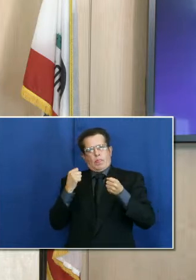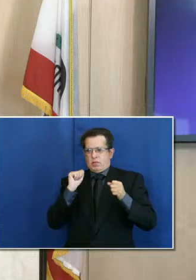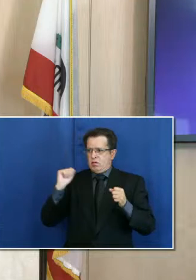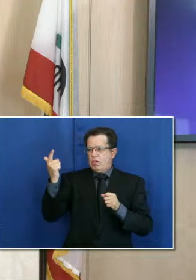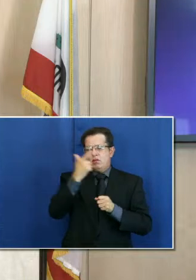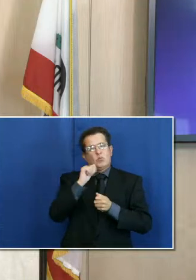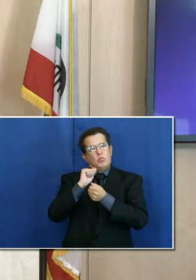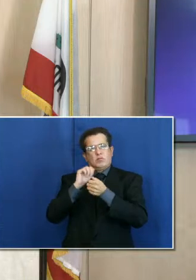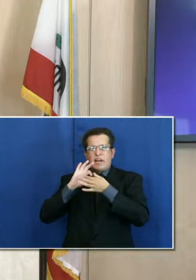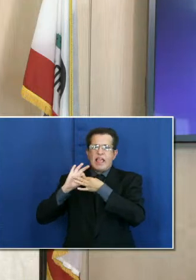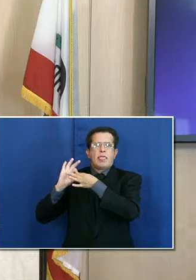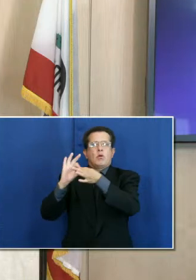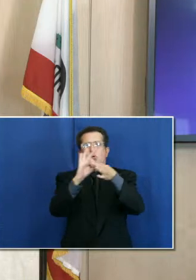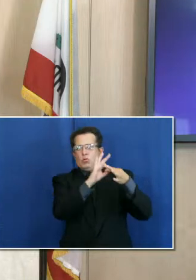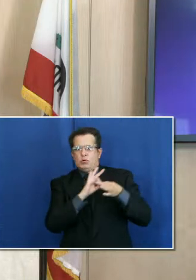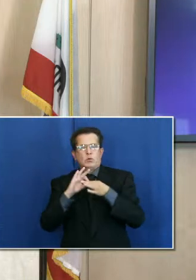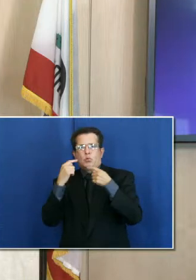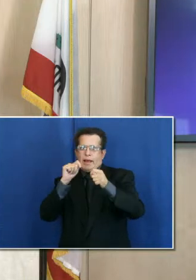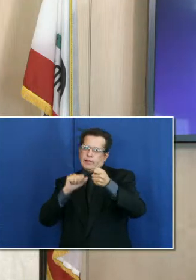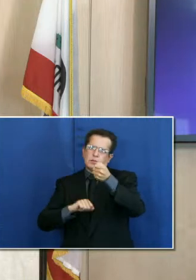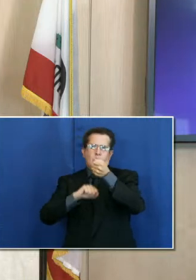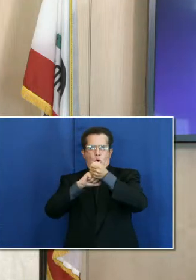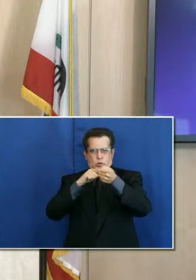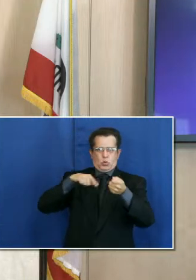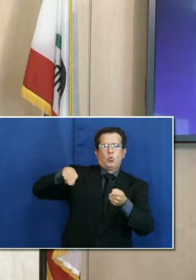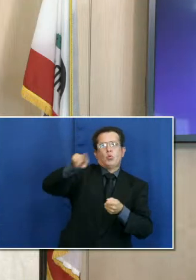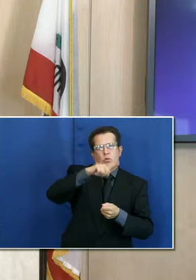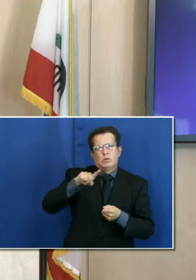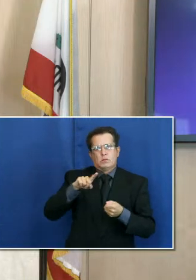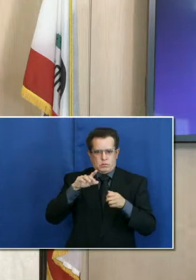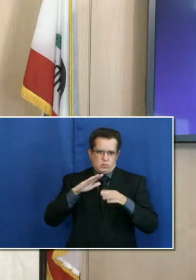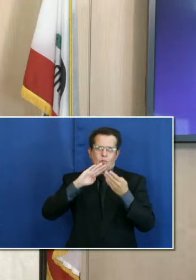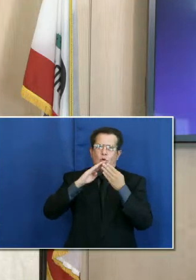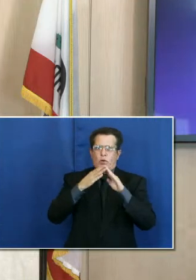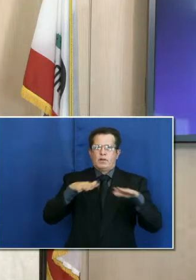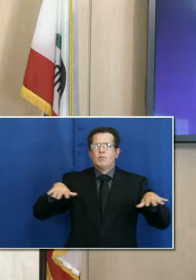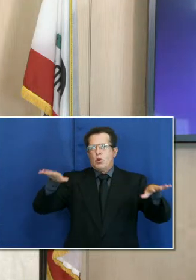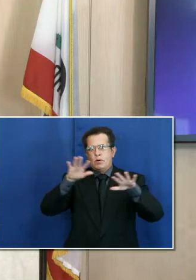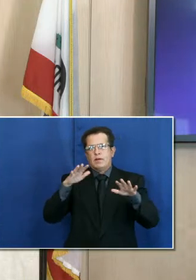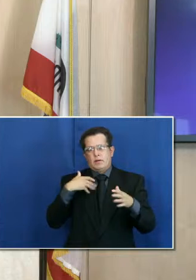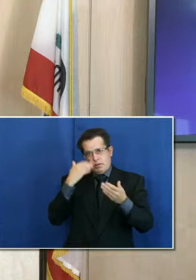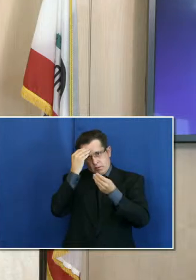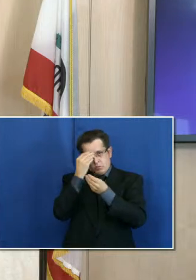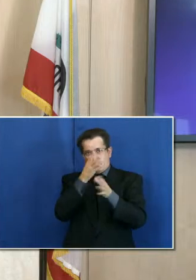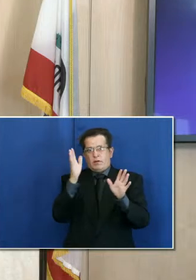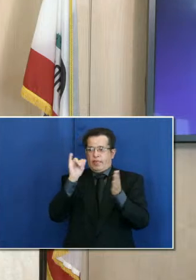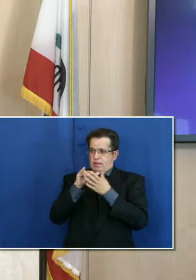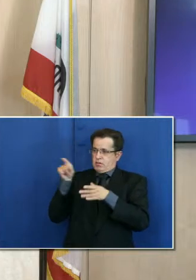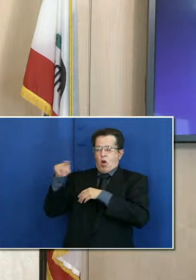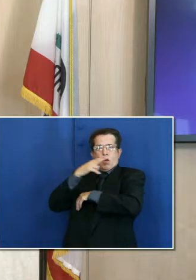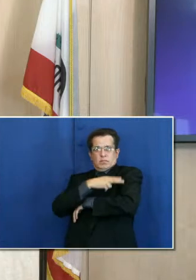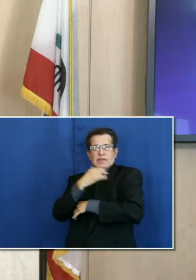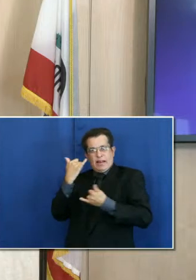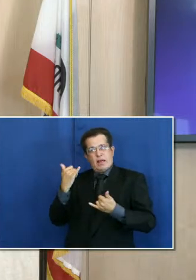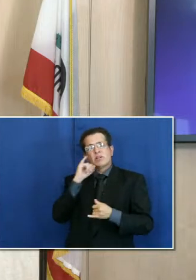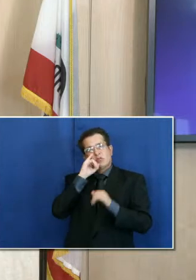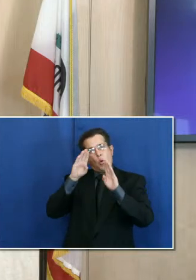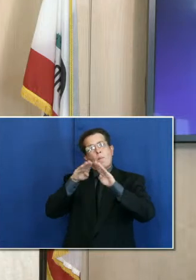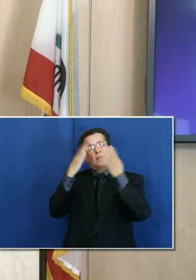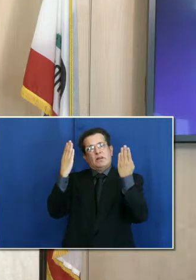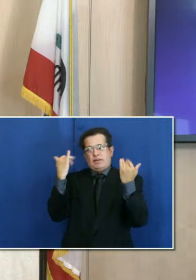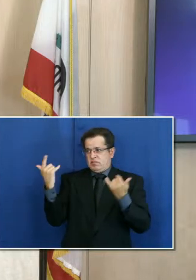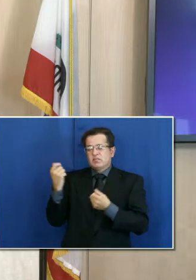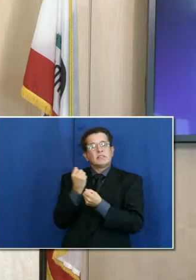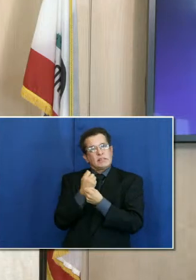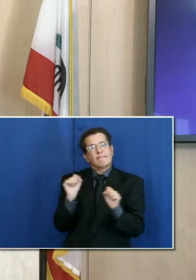working together to serve our community. Second, I want to tell the general public that our hospitals and clinics are open and they're safe. When